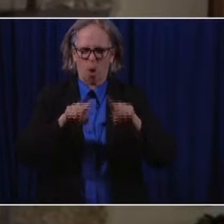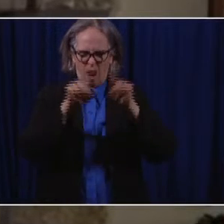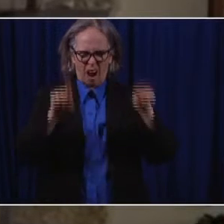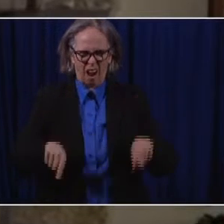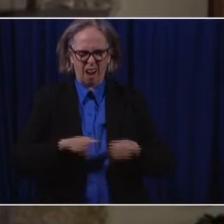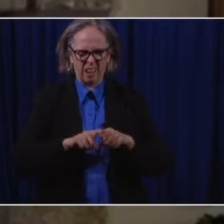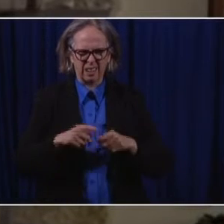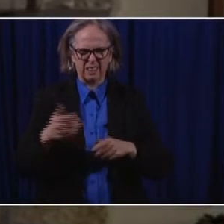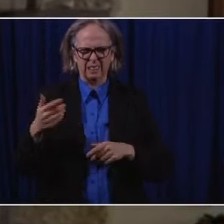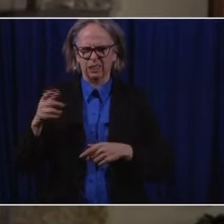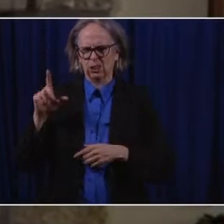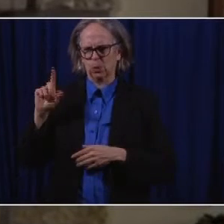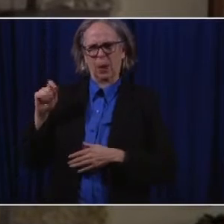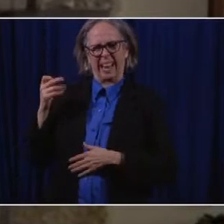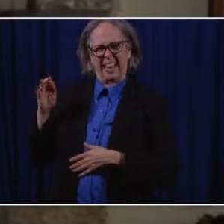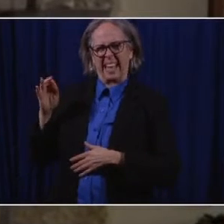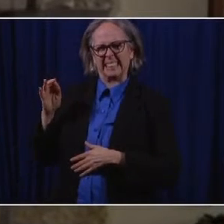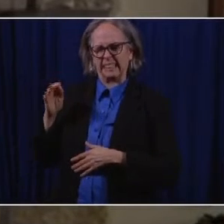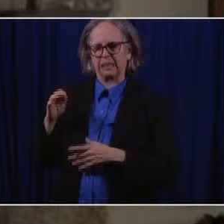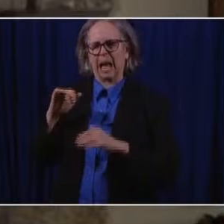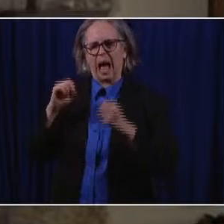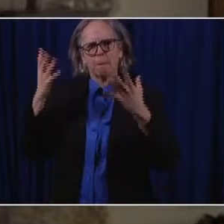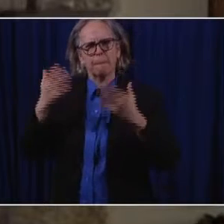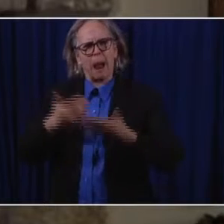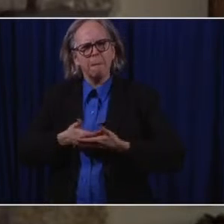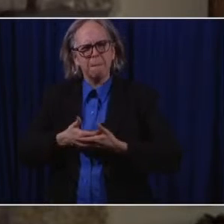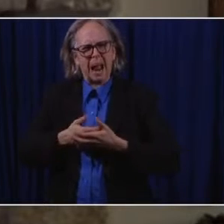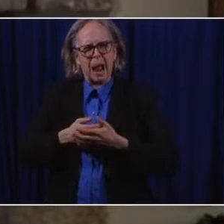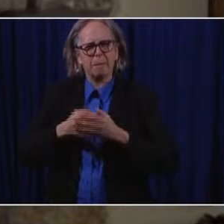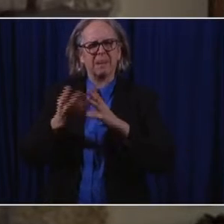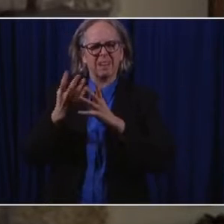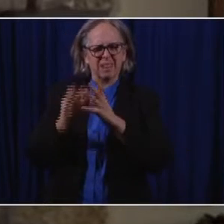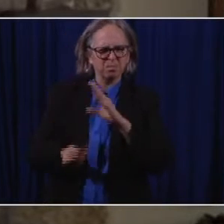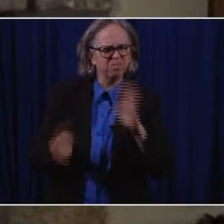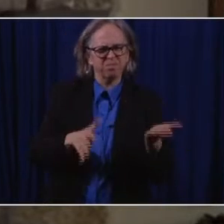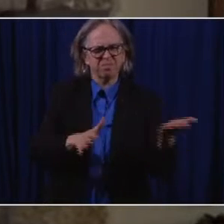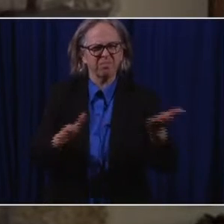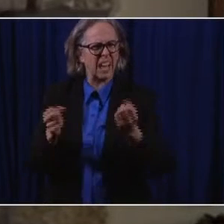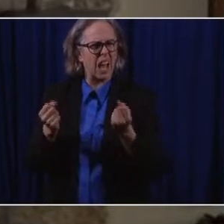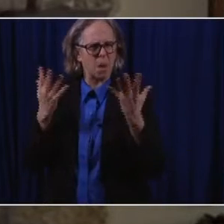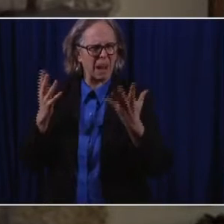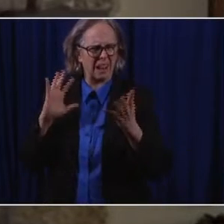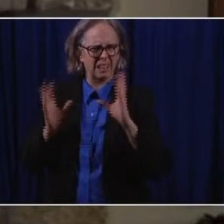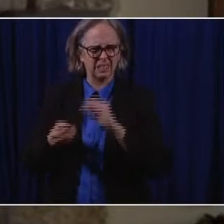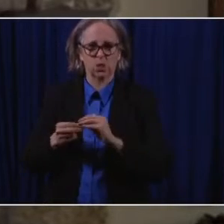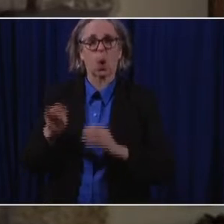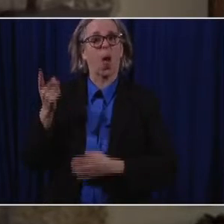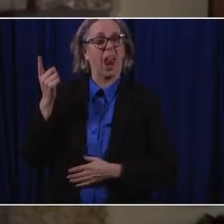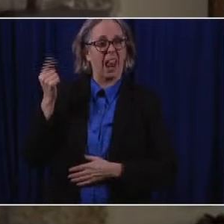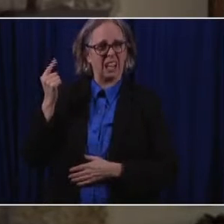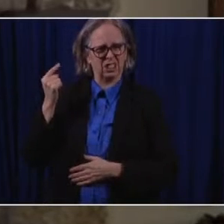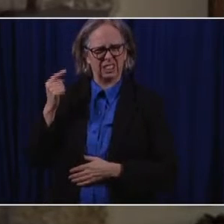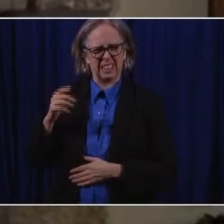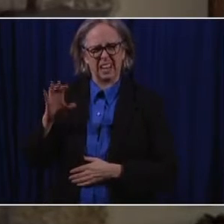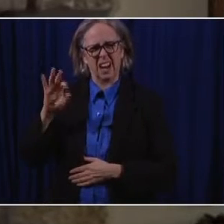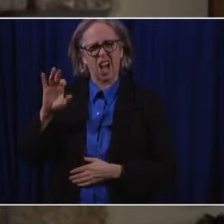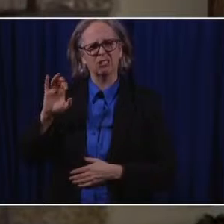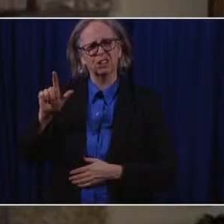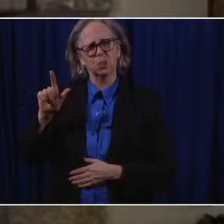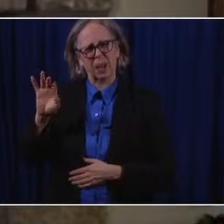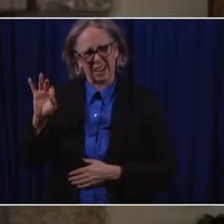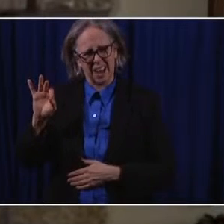Ohio infants who died before their first birthdays dropped to 929 last year, a third straight year